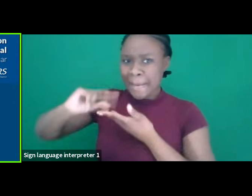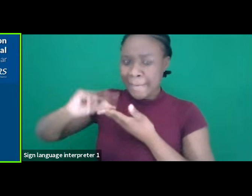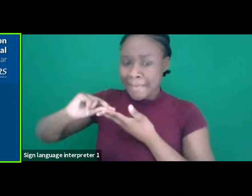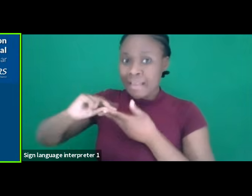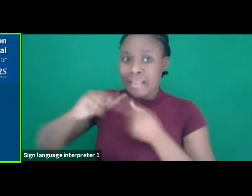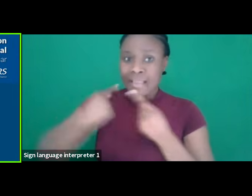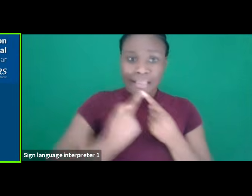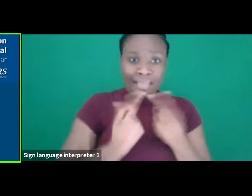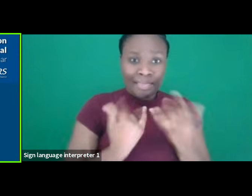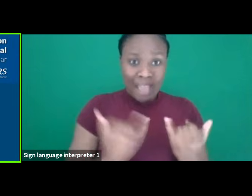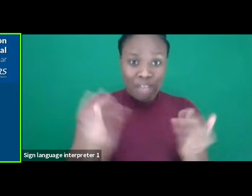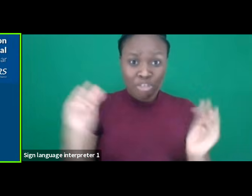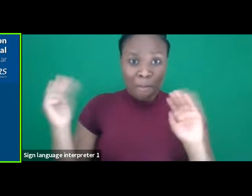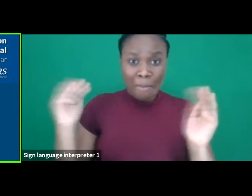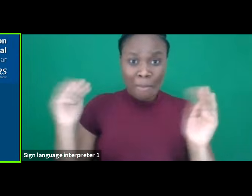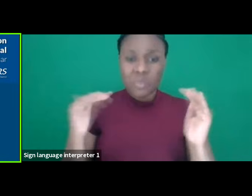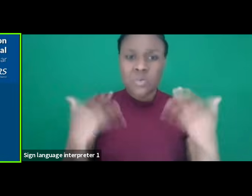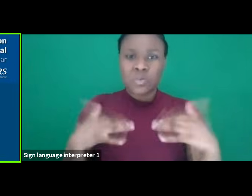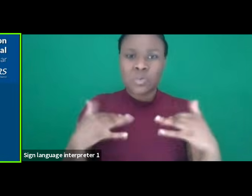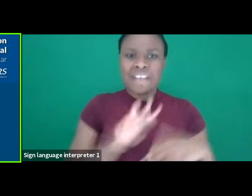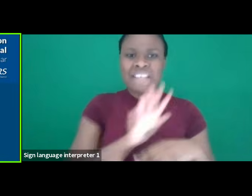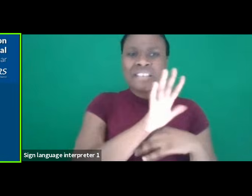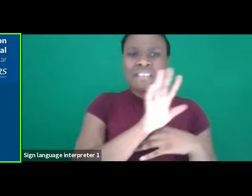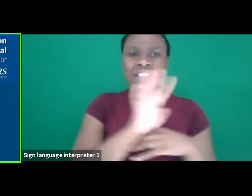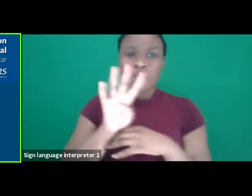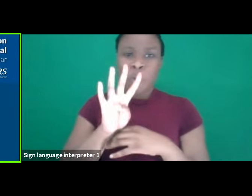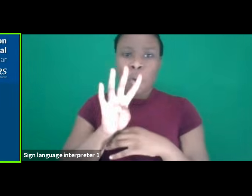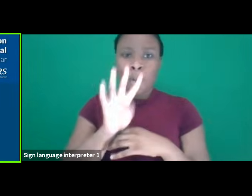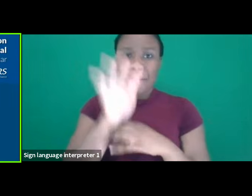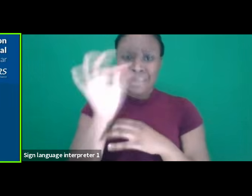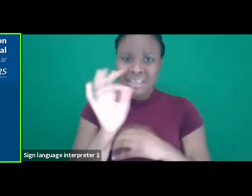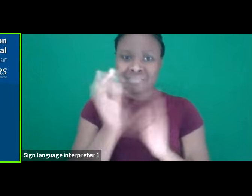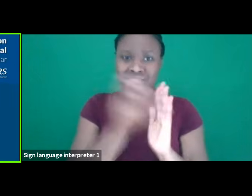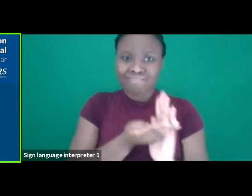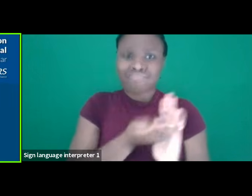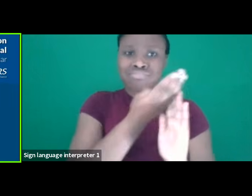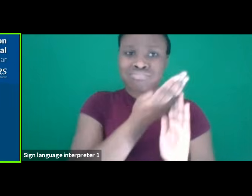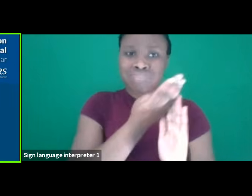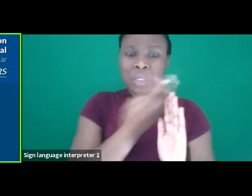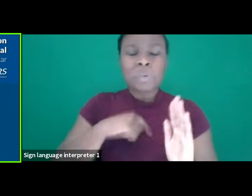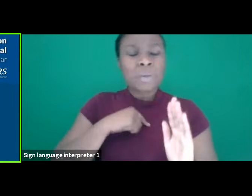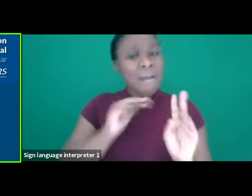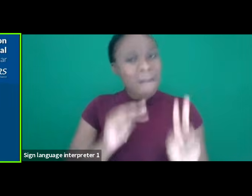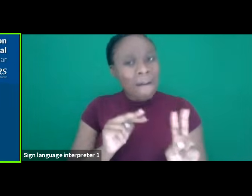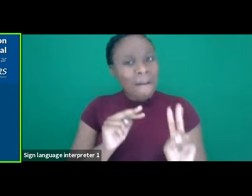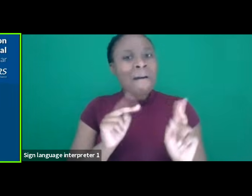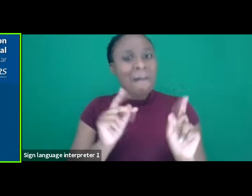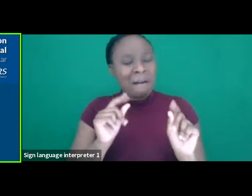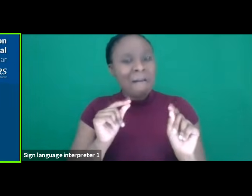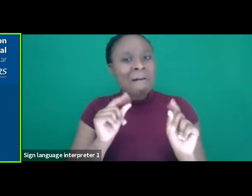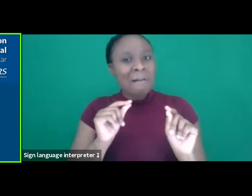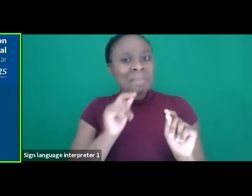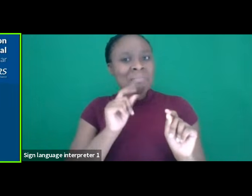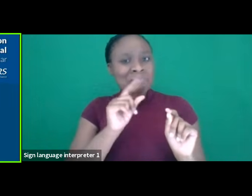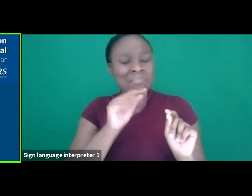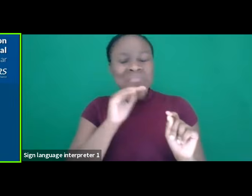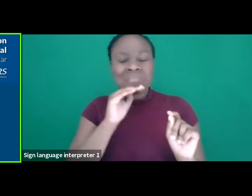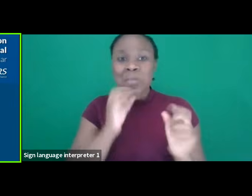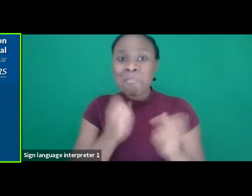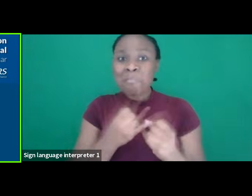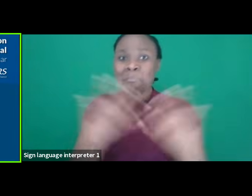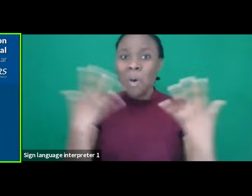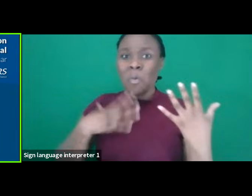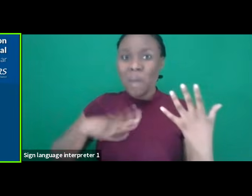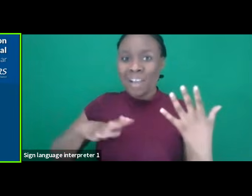by this, and again, it's testament to the fact that more and more taxpayers are moving towards using these